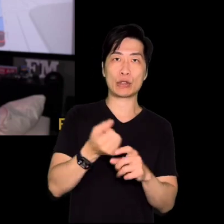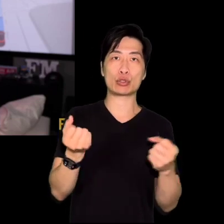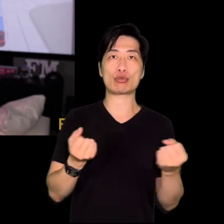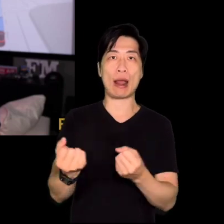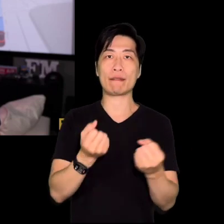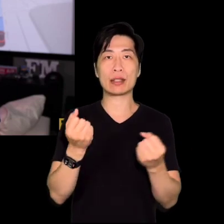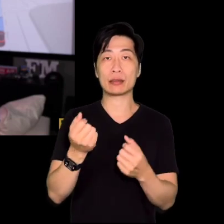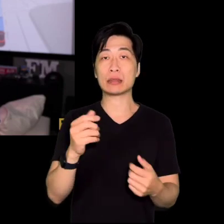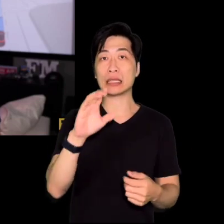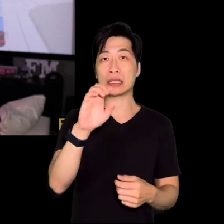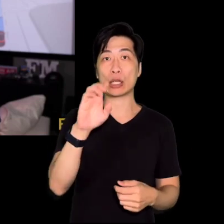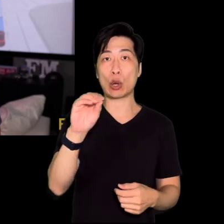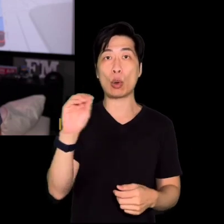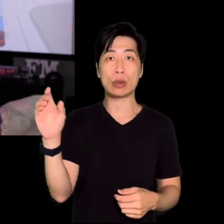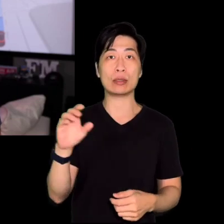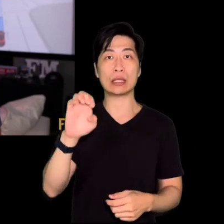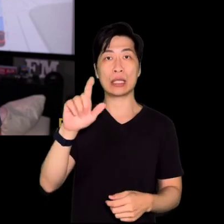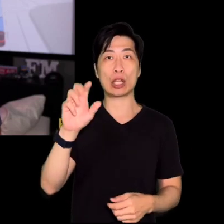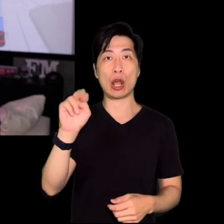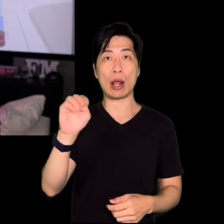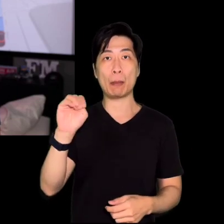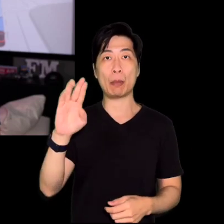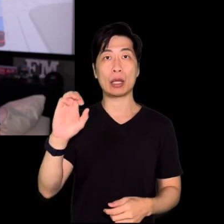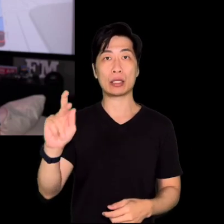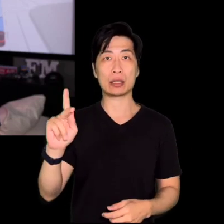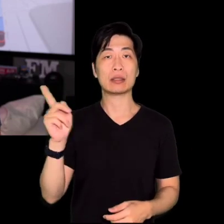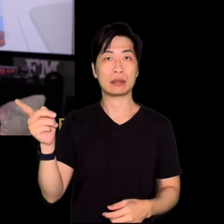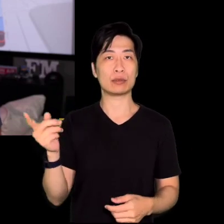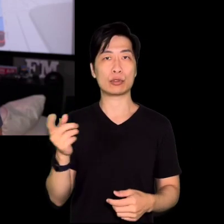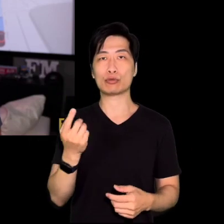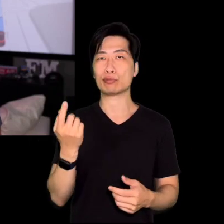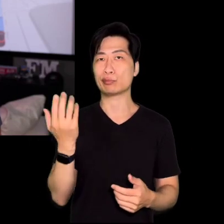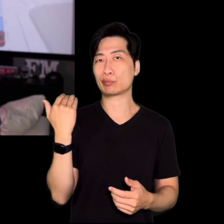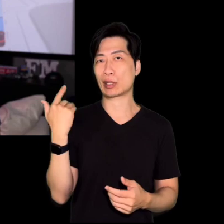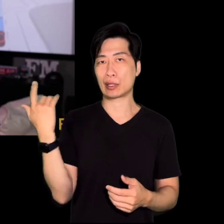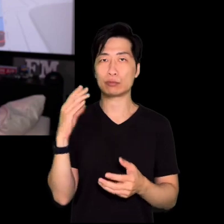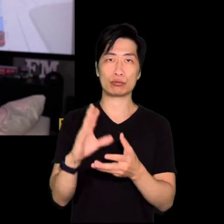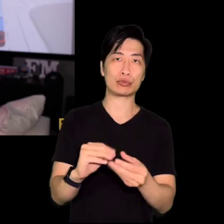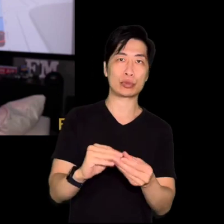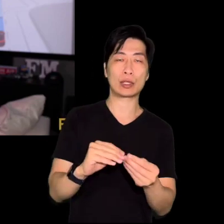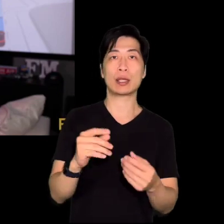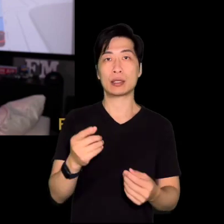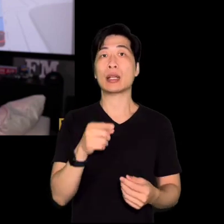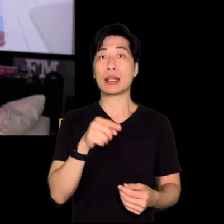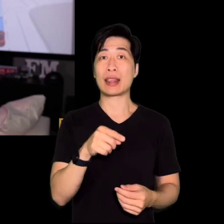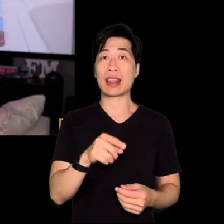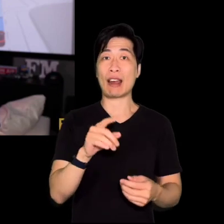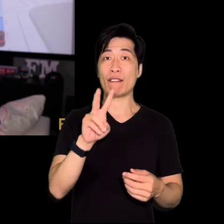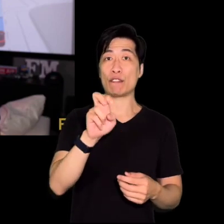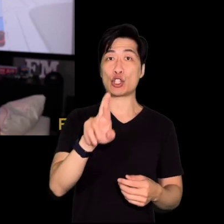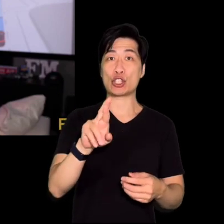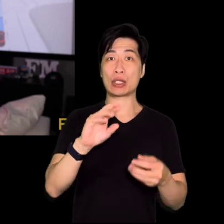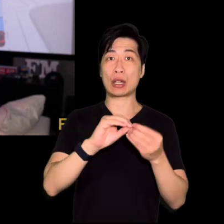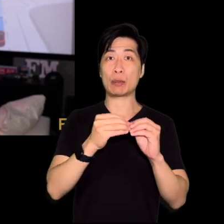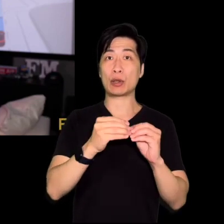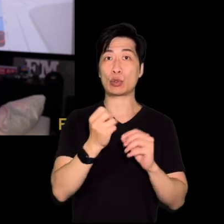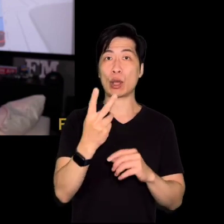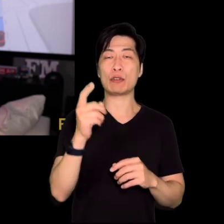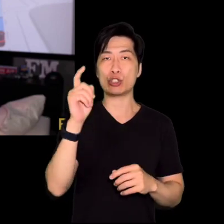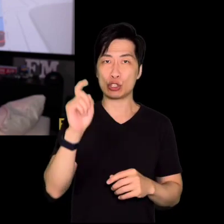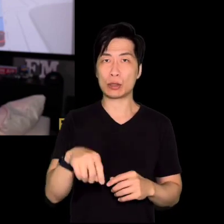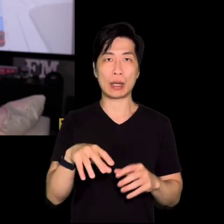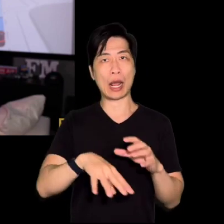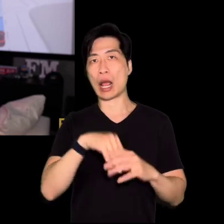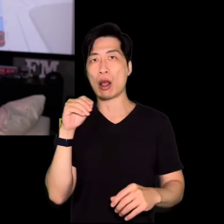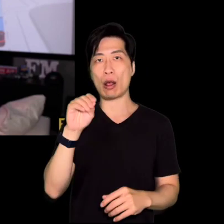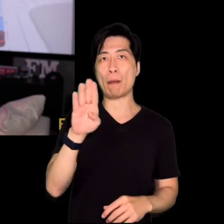self-driving. The CEO of the company, Elon Musk, has made commentary that this version should be out of beta, meaning that